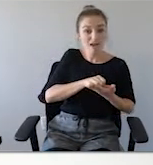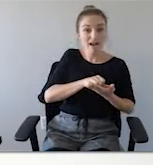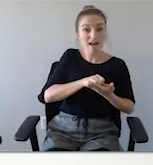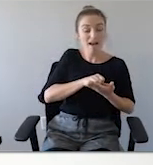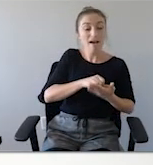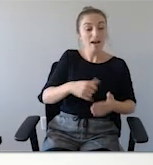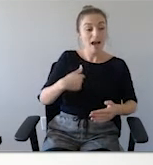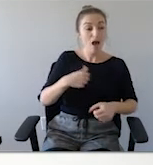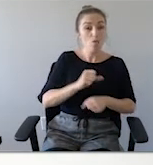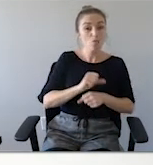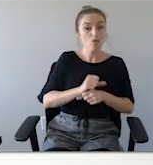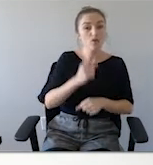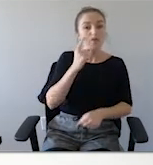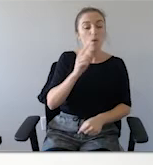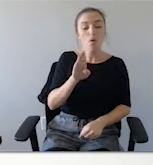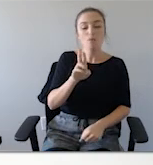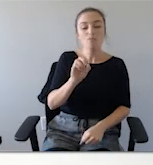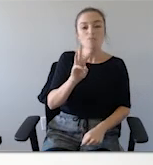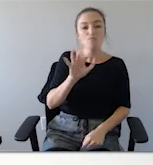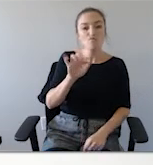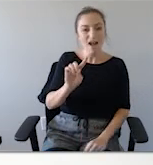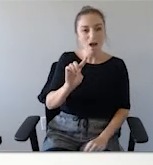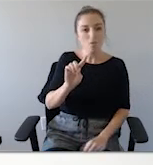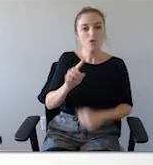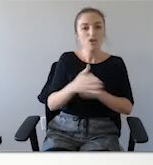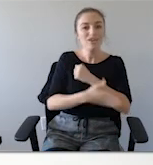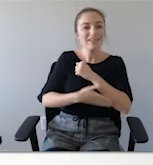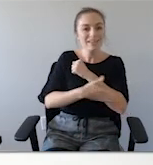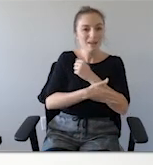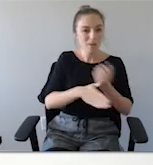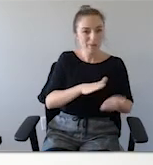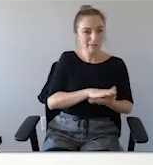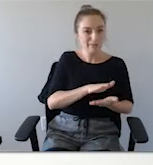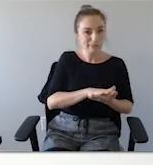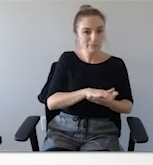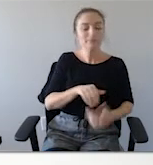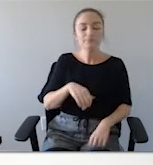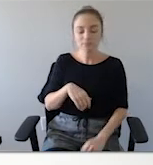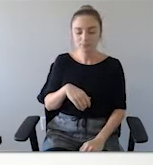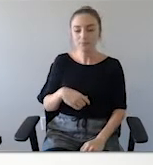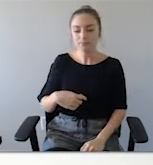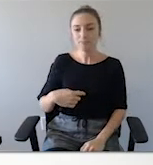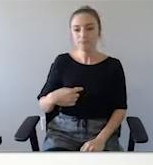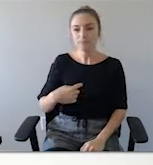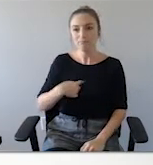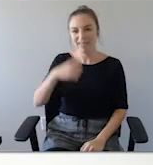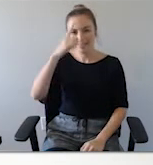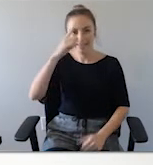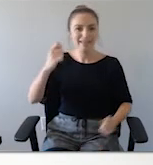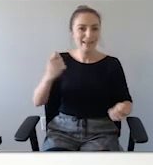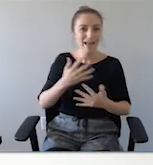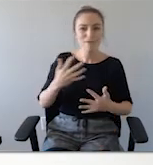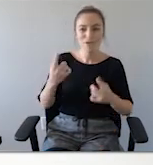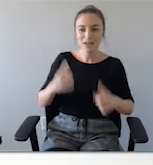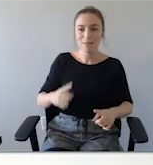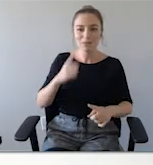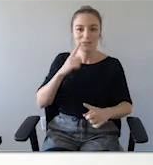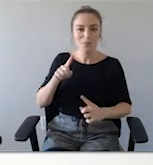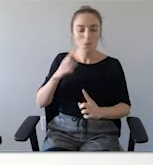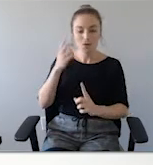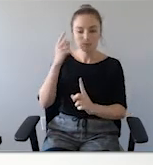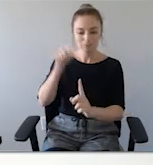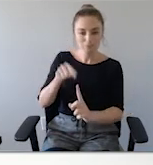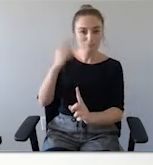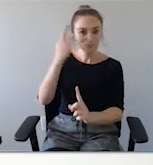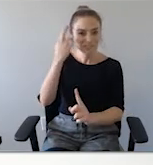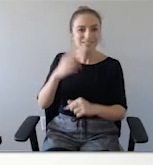country. And the position that I was in, I'm one of those people who believe everything happens for a reason. So I had 2 different